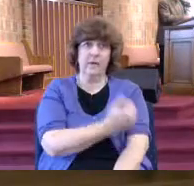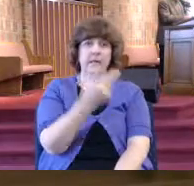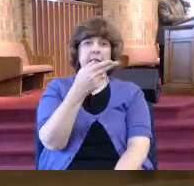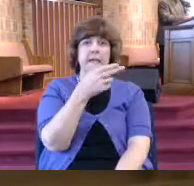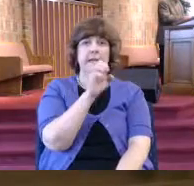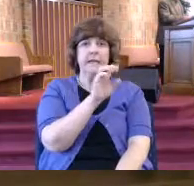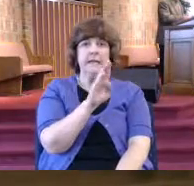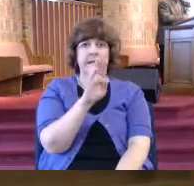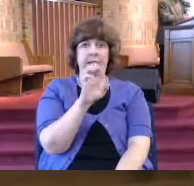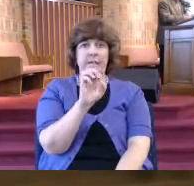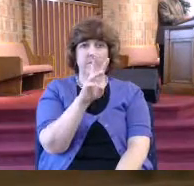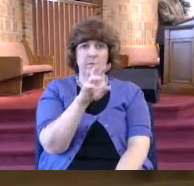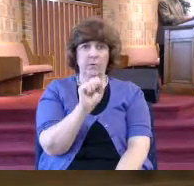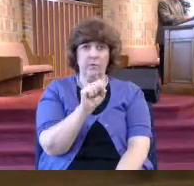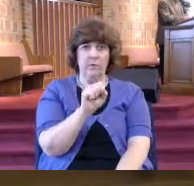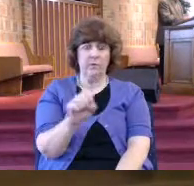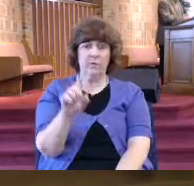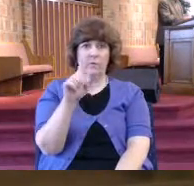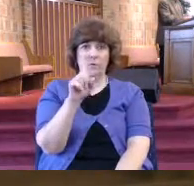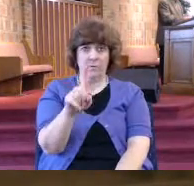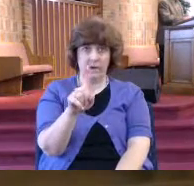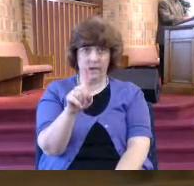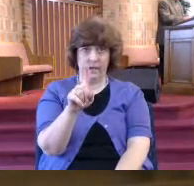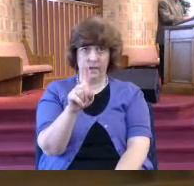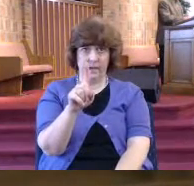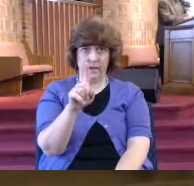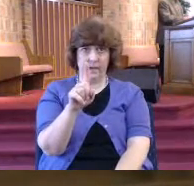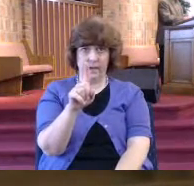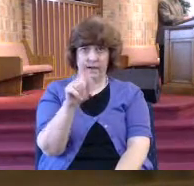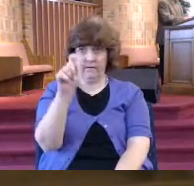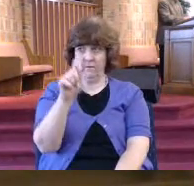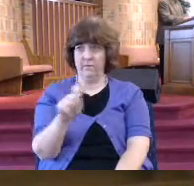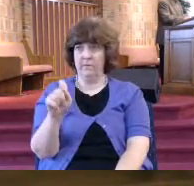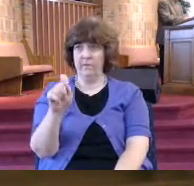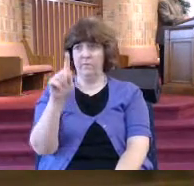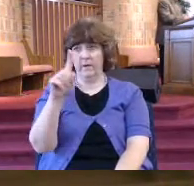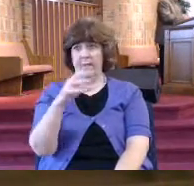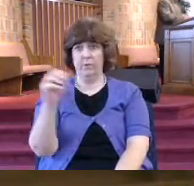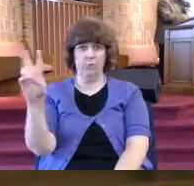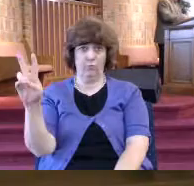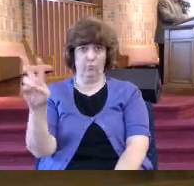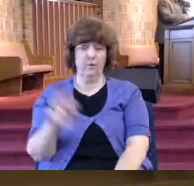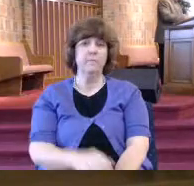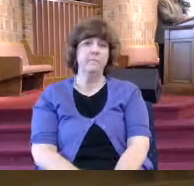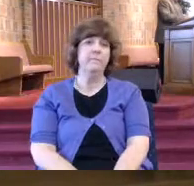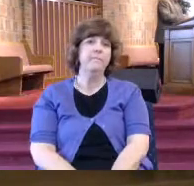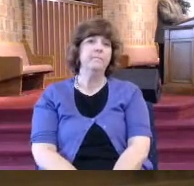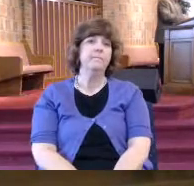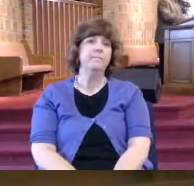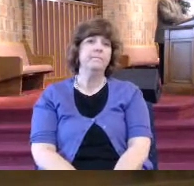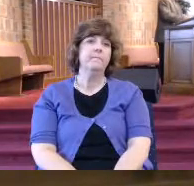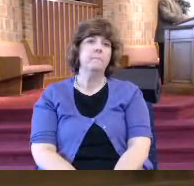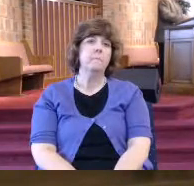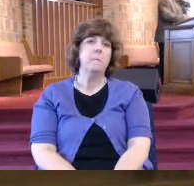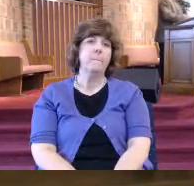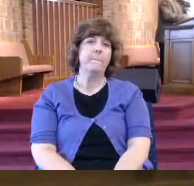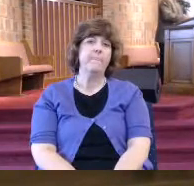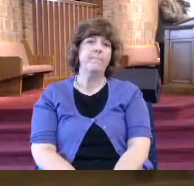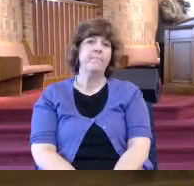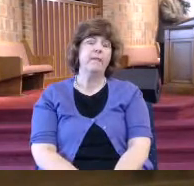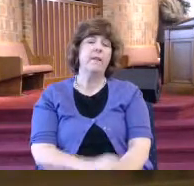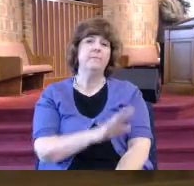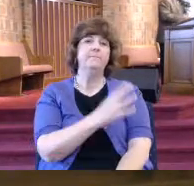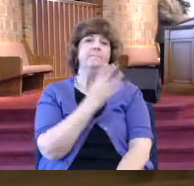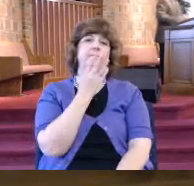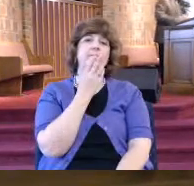Hebrews, chapter 1, and the first two verses. As the writer of Hebrews begins